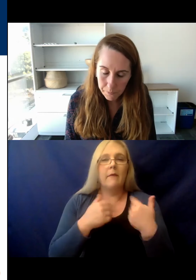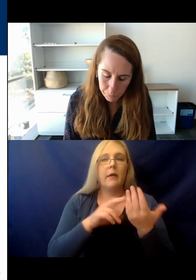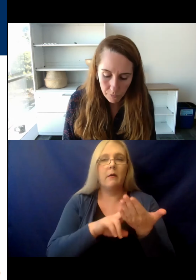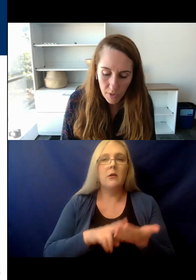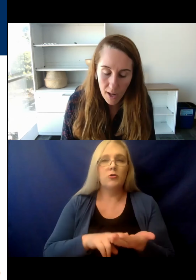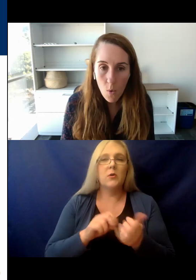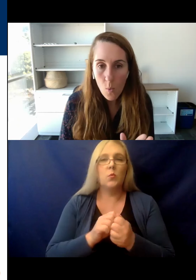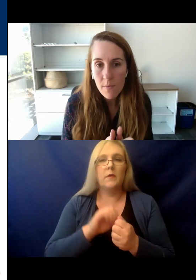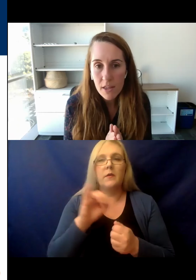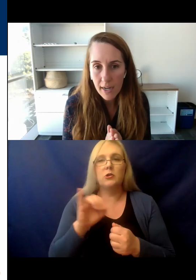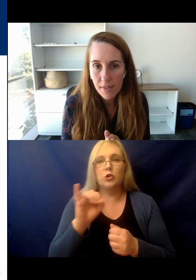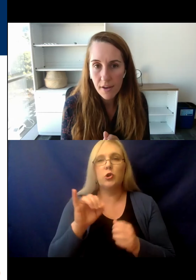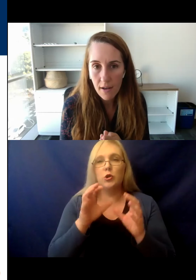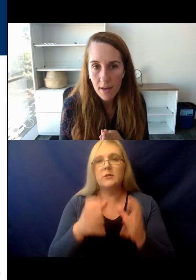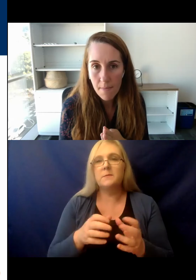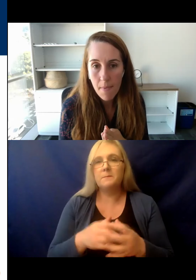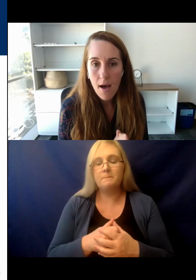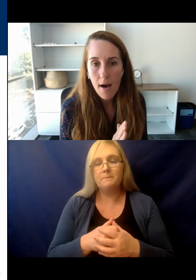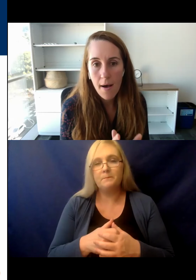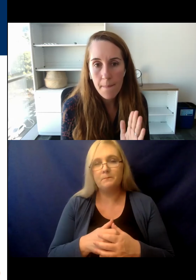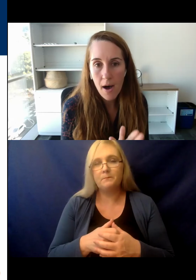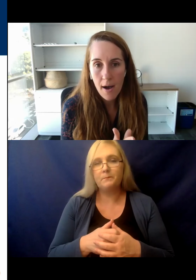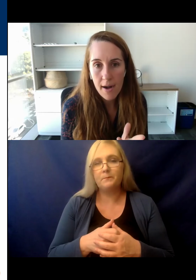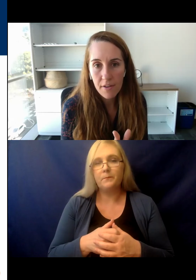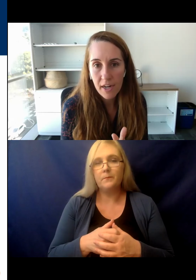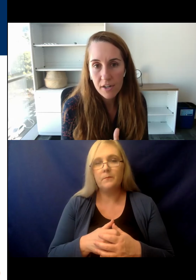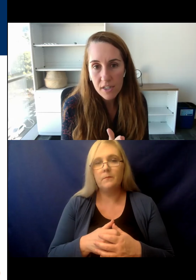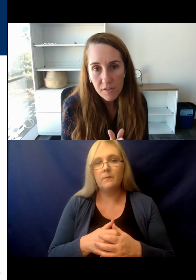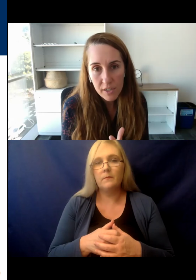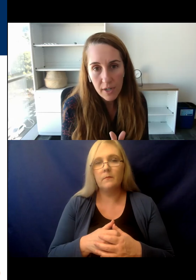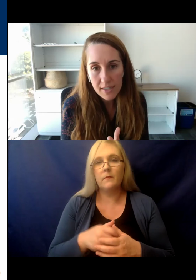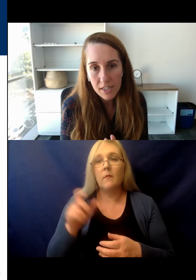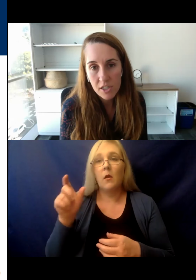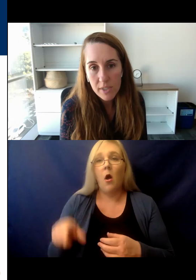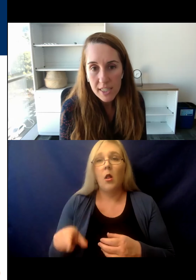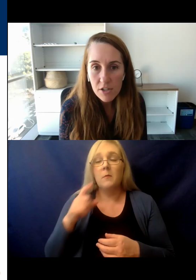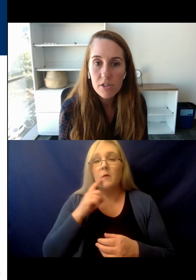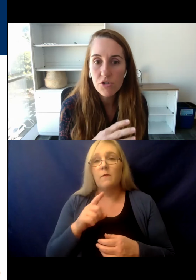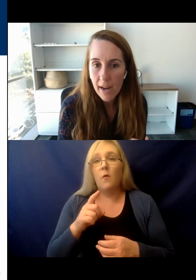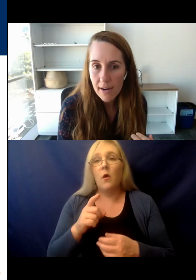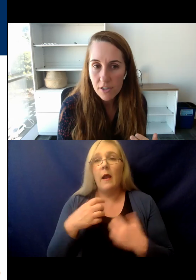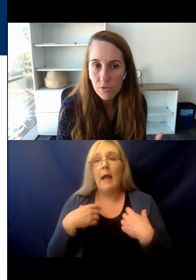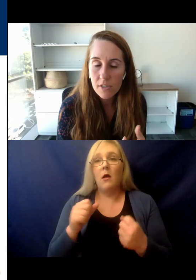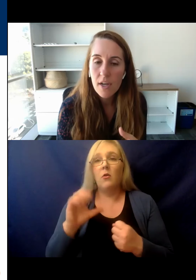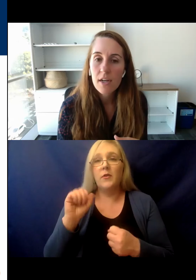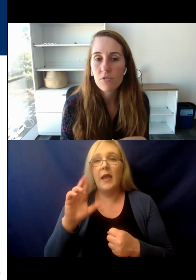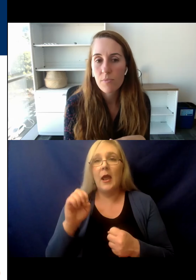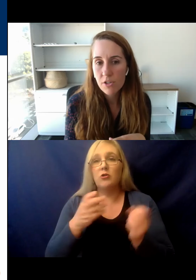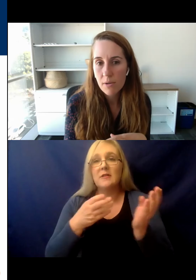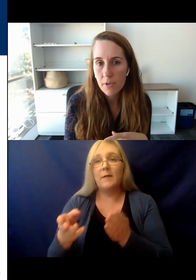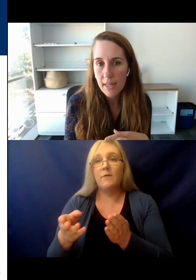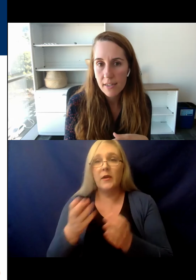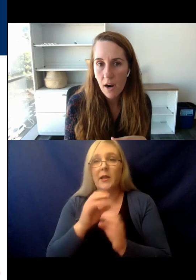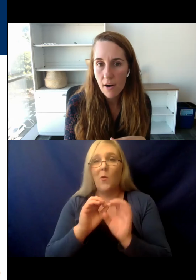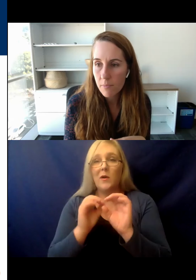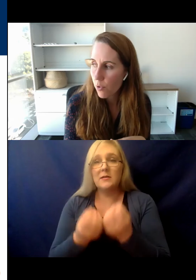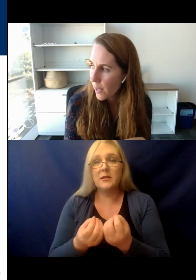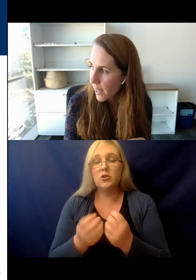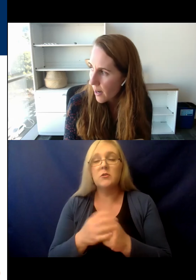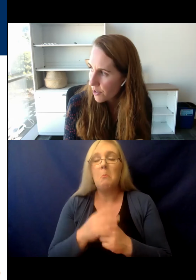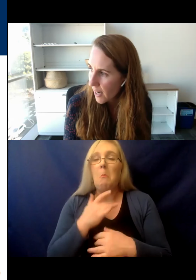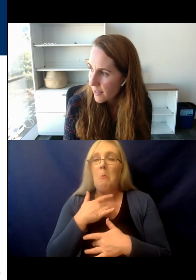insurers. When we look at the column on healthcare delivery organizations, we see there's a trend towards, when AAAs